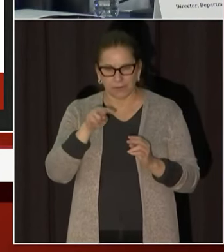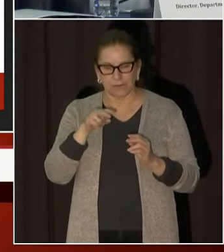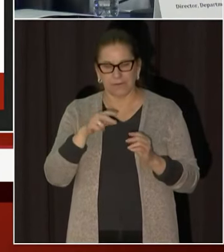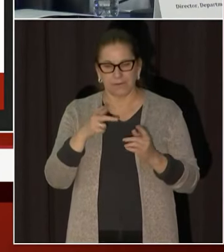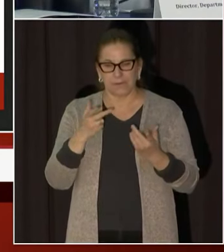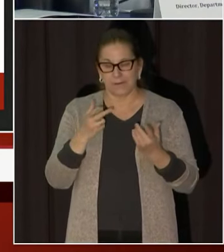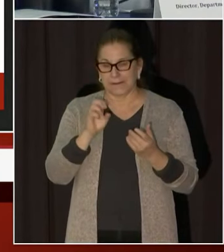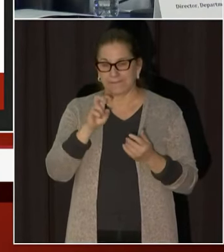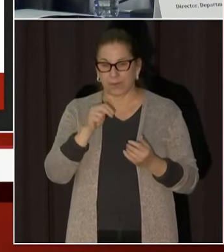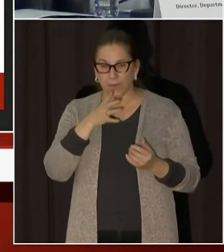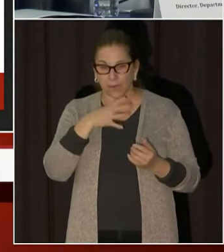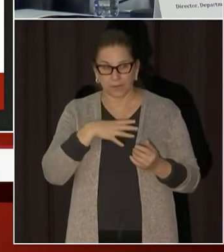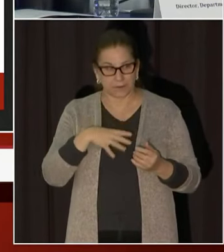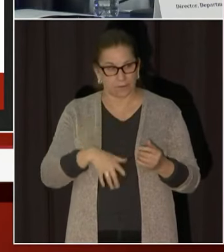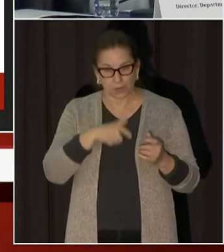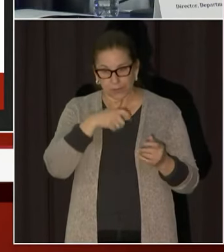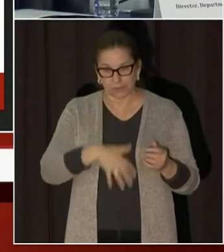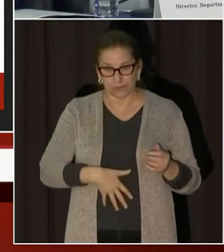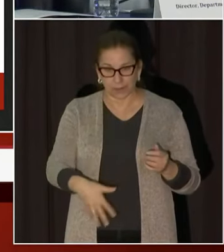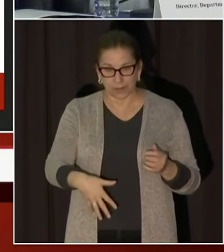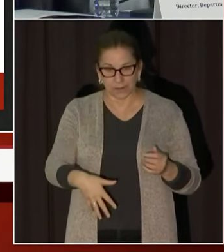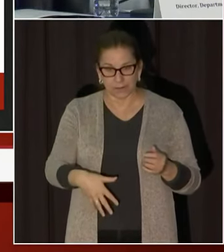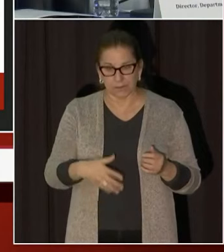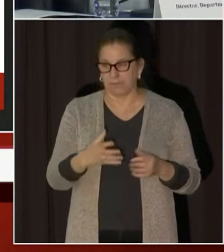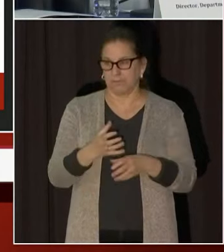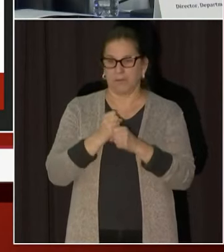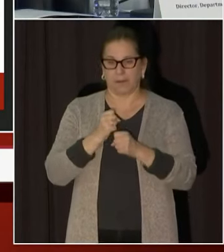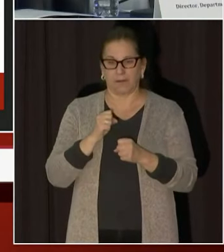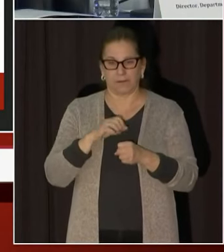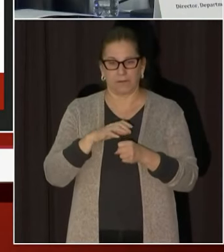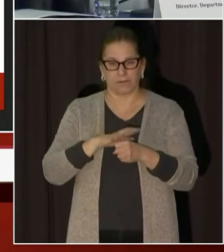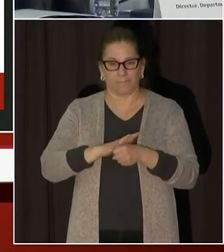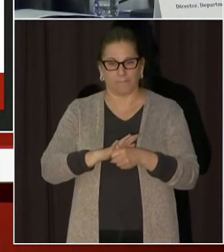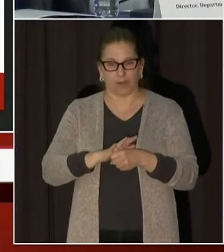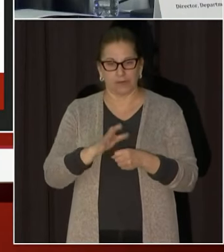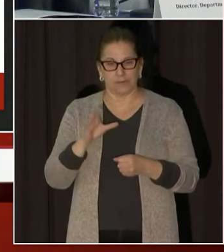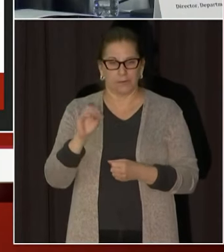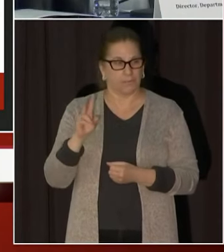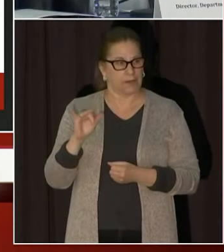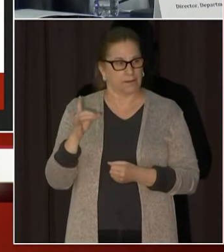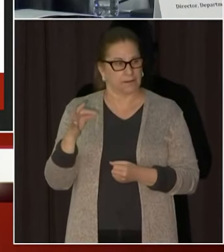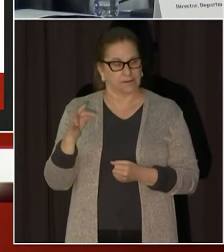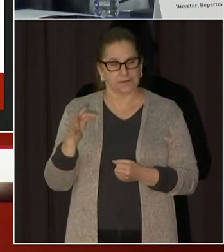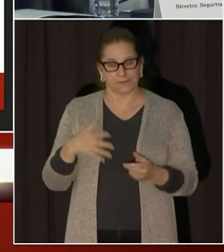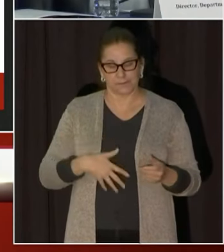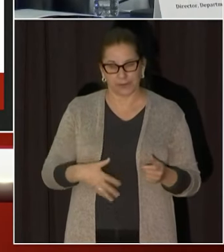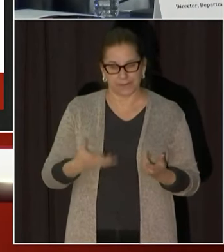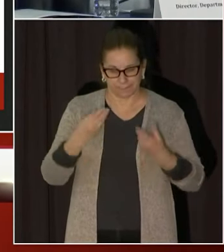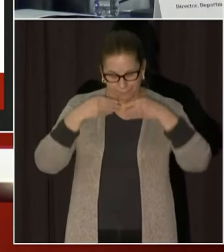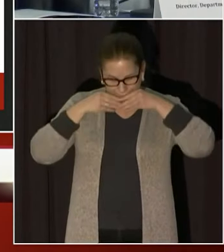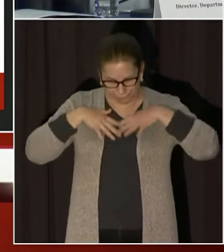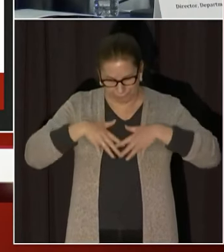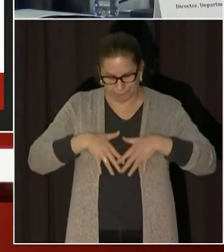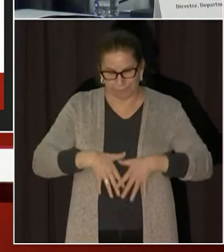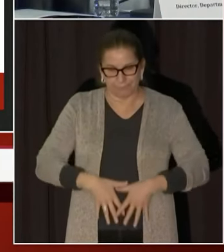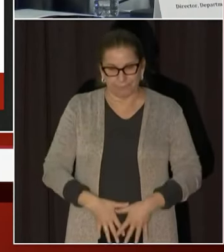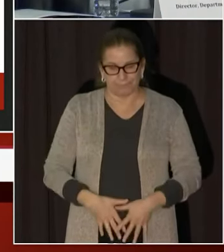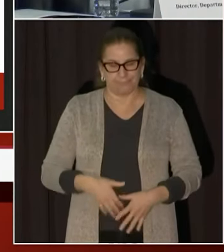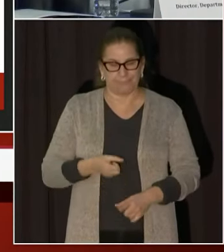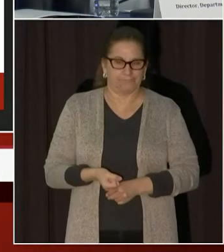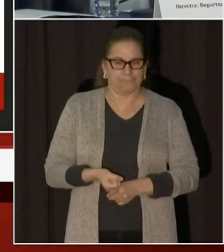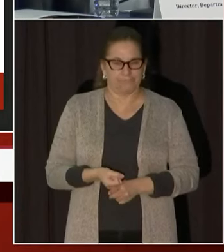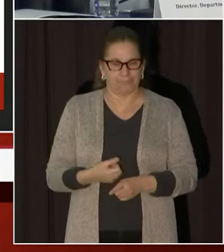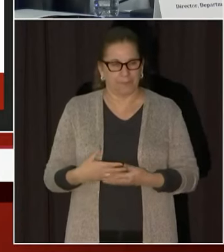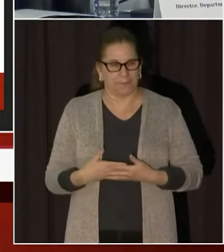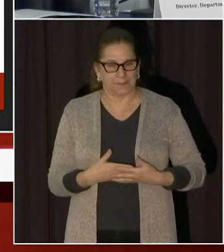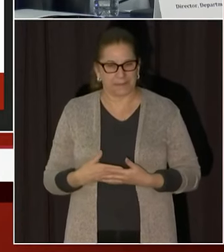the district who have been diagnosed or they have been reported to the district as pregnant women cases, we have not